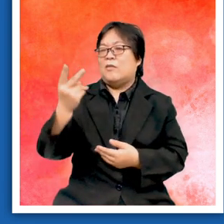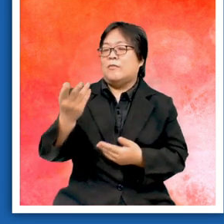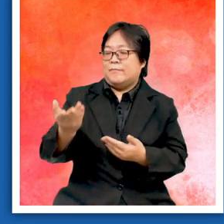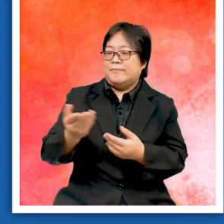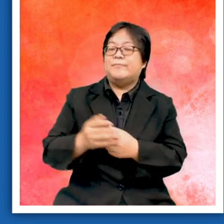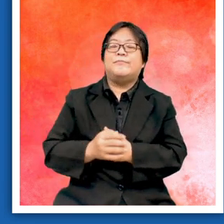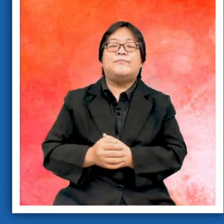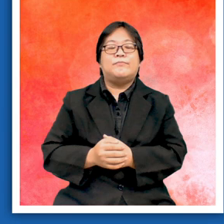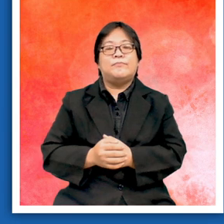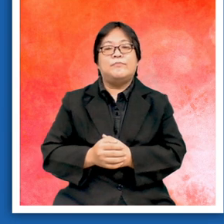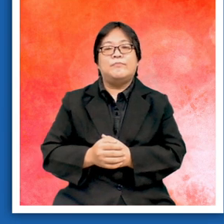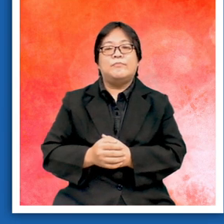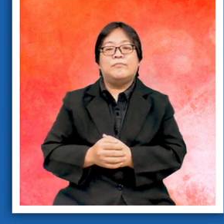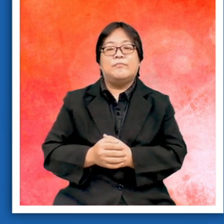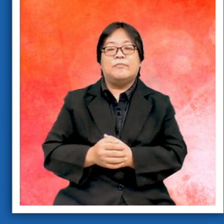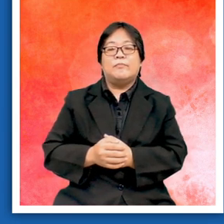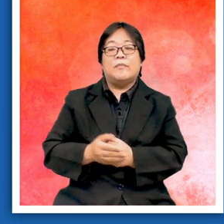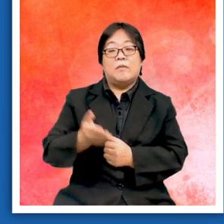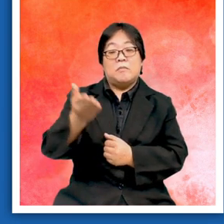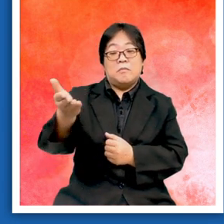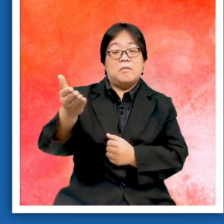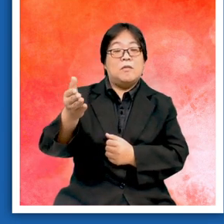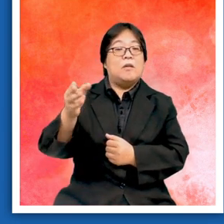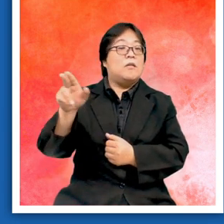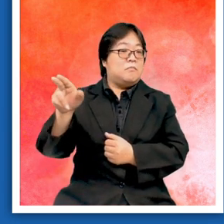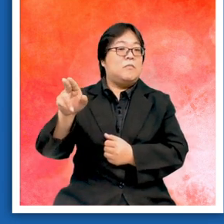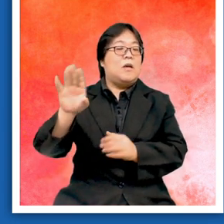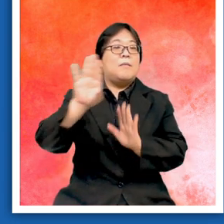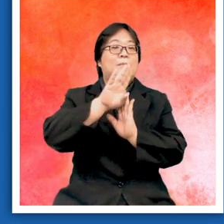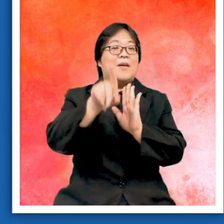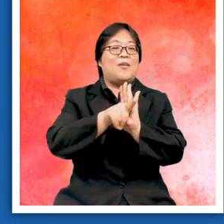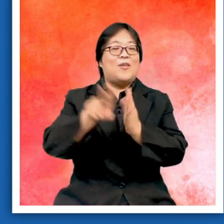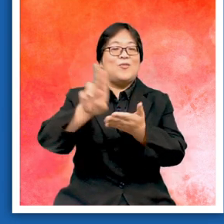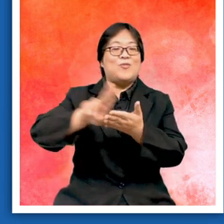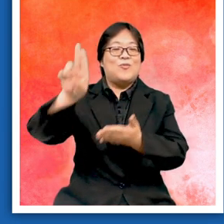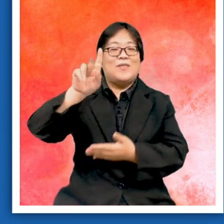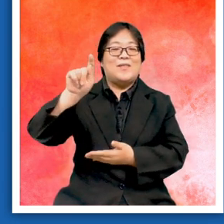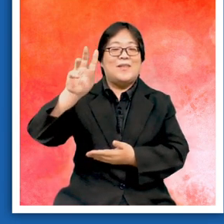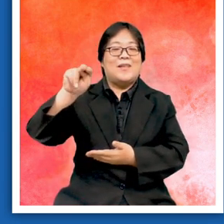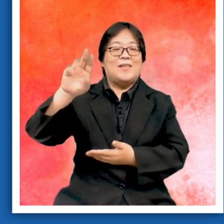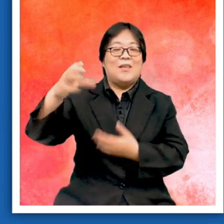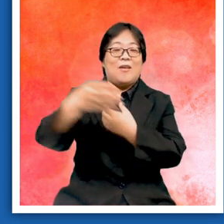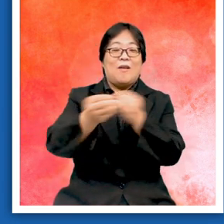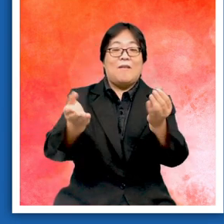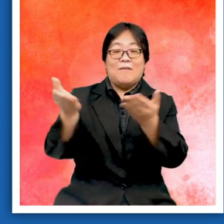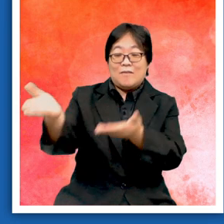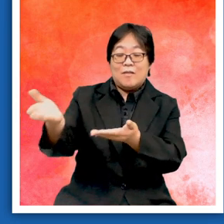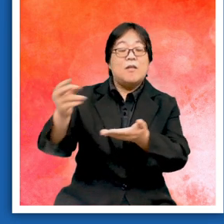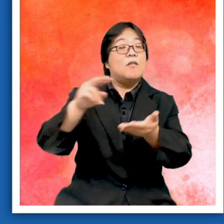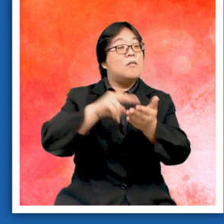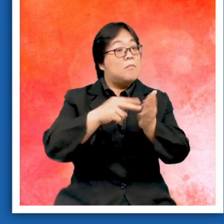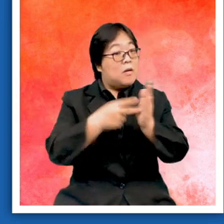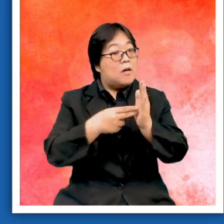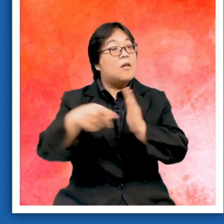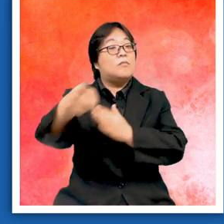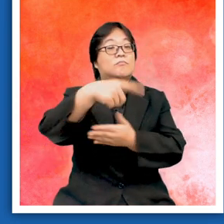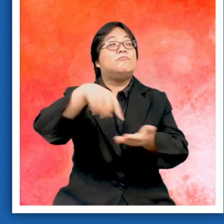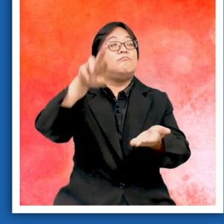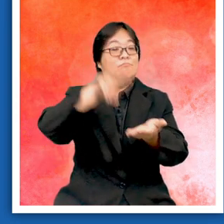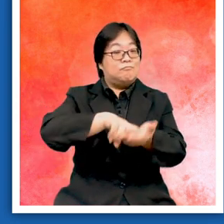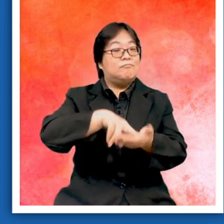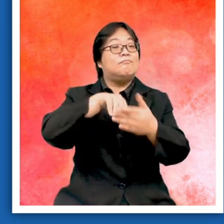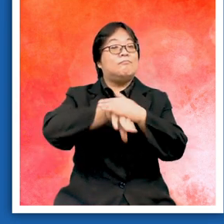a DTC background at the back. Then it shows that you have logged in